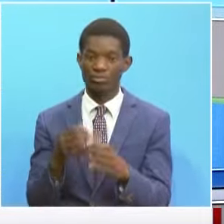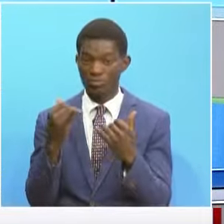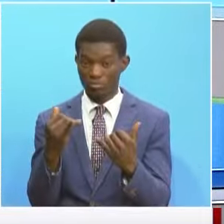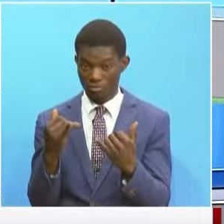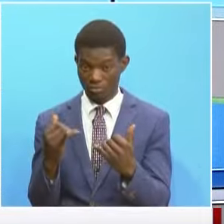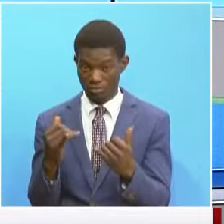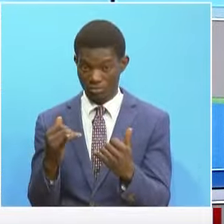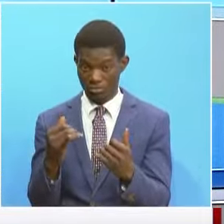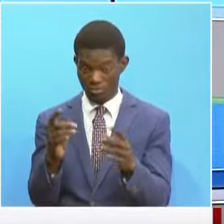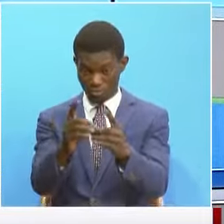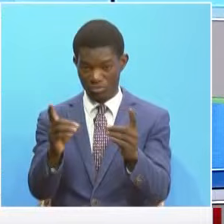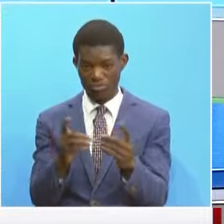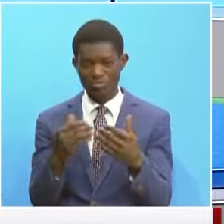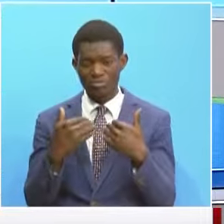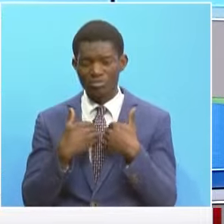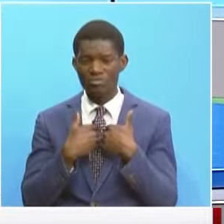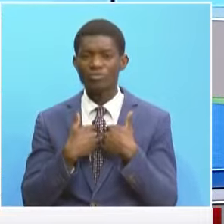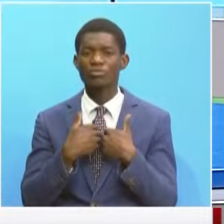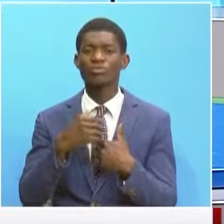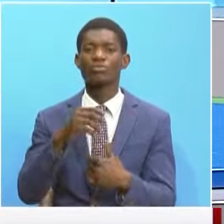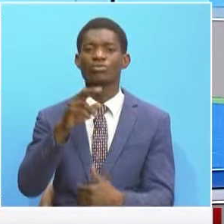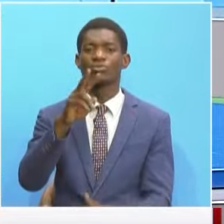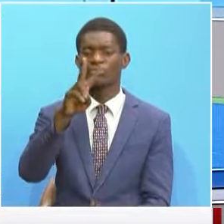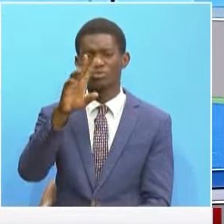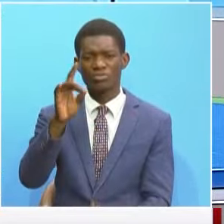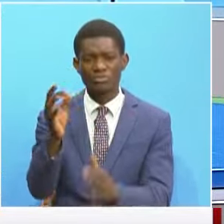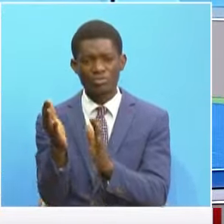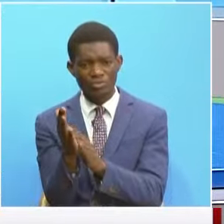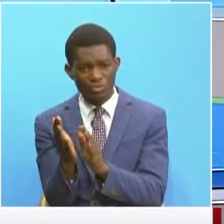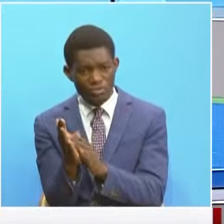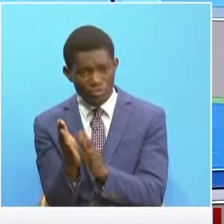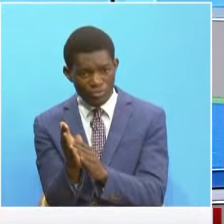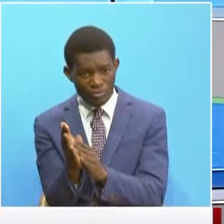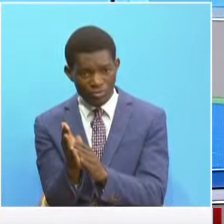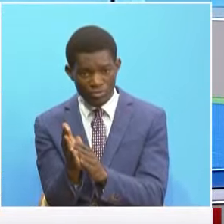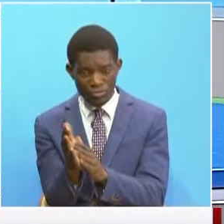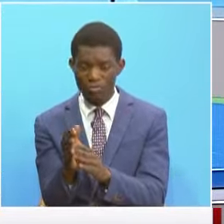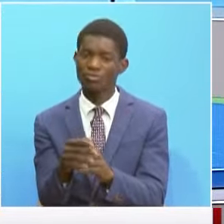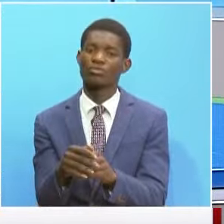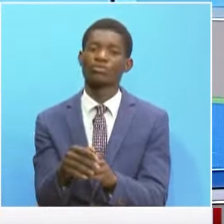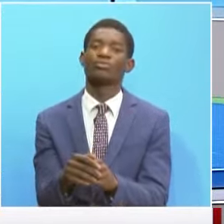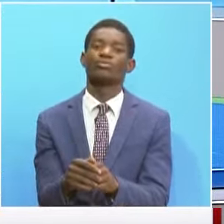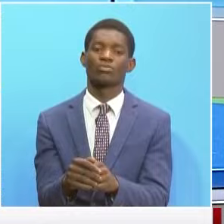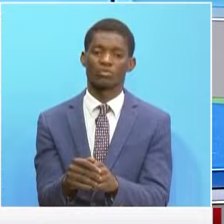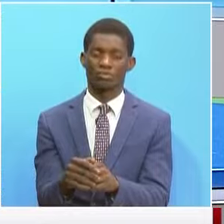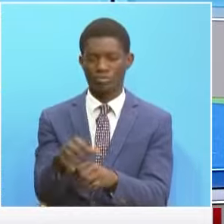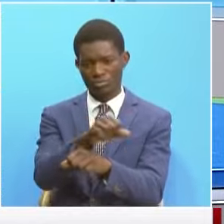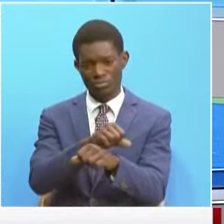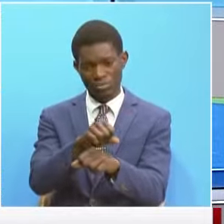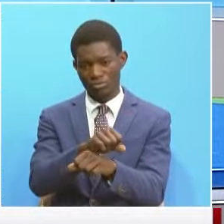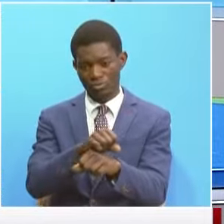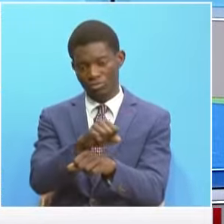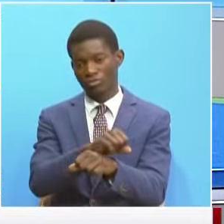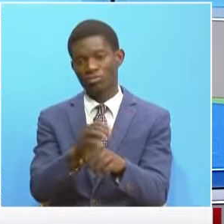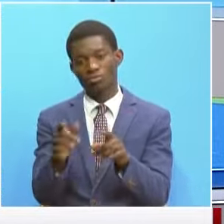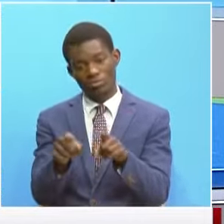28 schools benefiting from the project, out of which 20 are primary schools and 8 secondary schools.